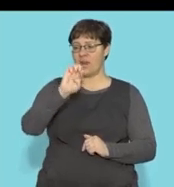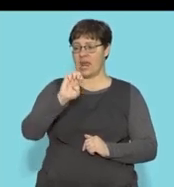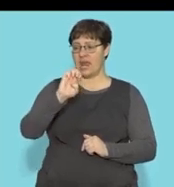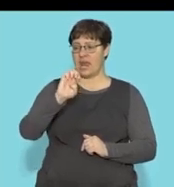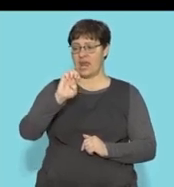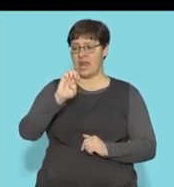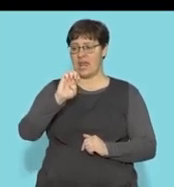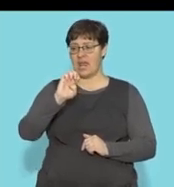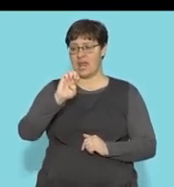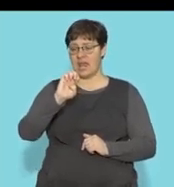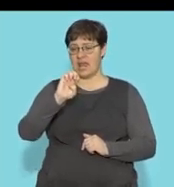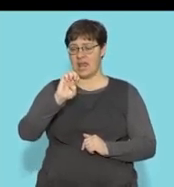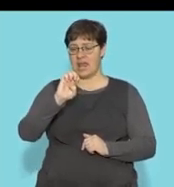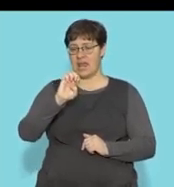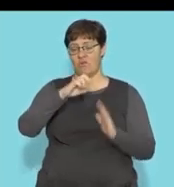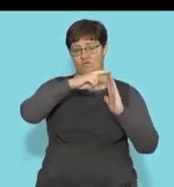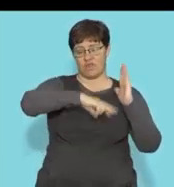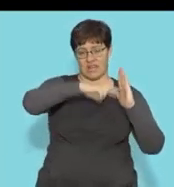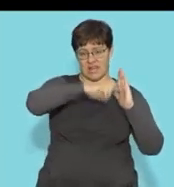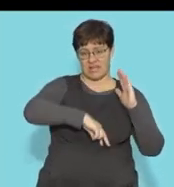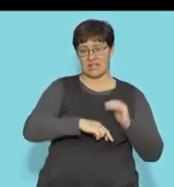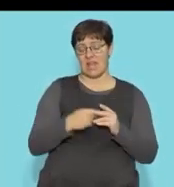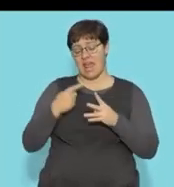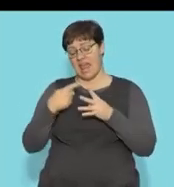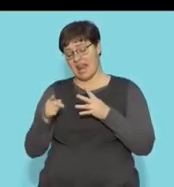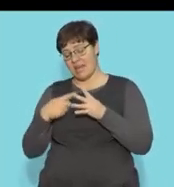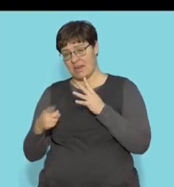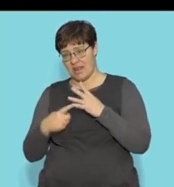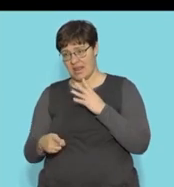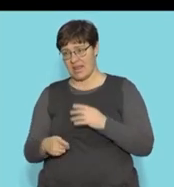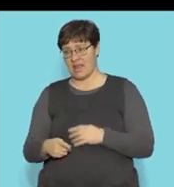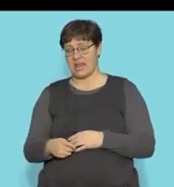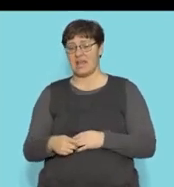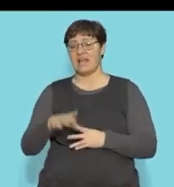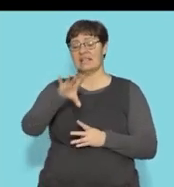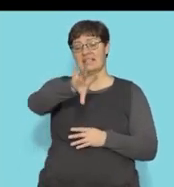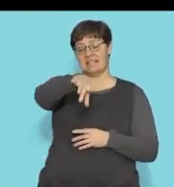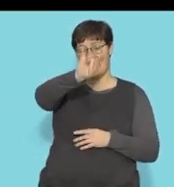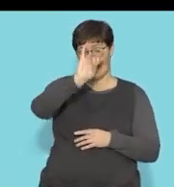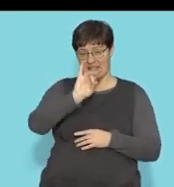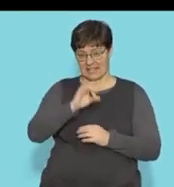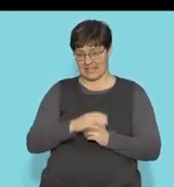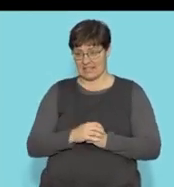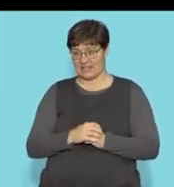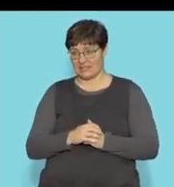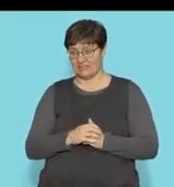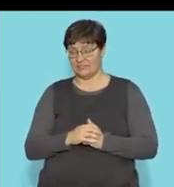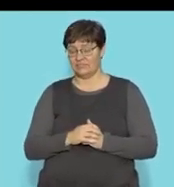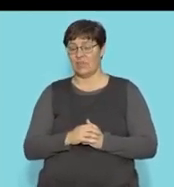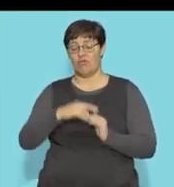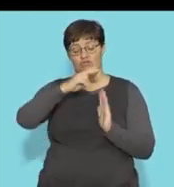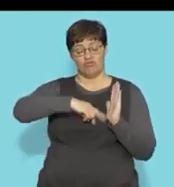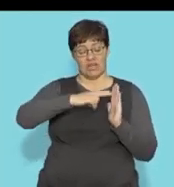Rescue involves read, eliminate, and select. We